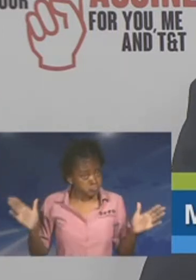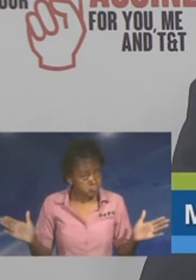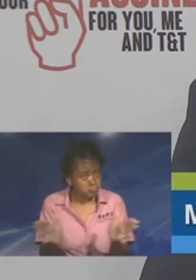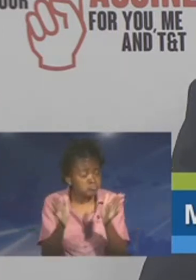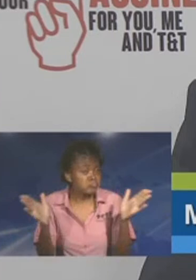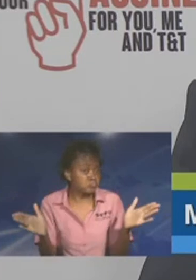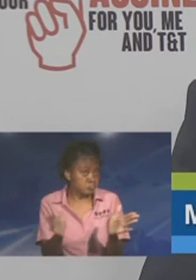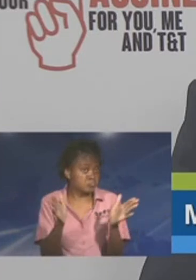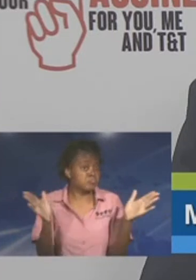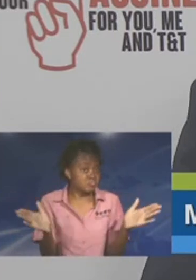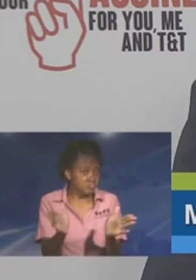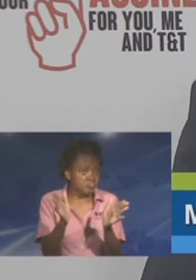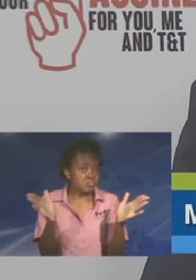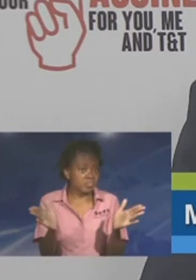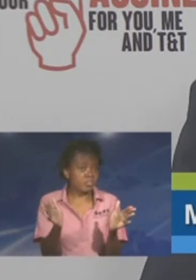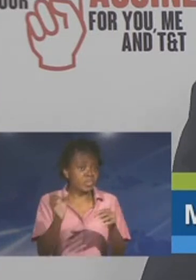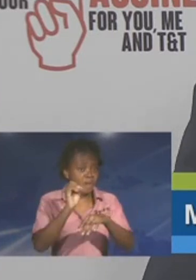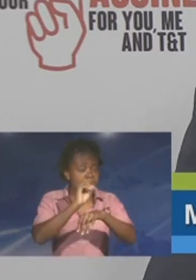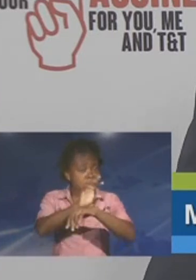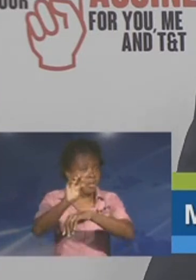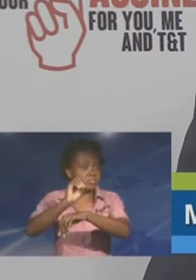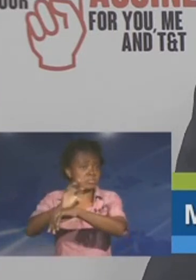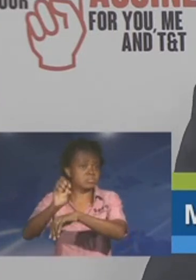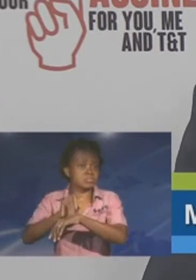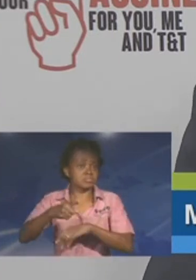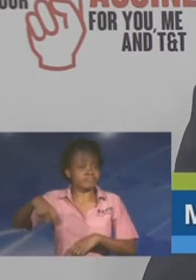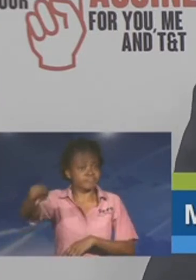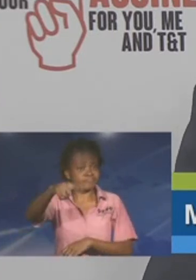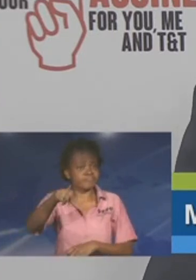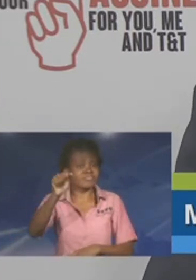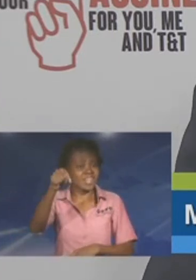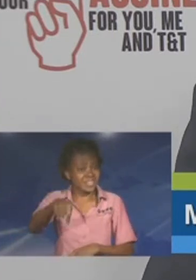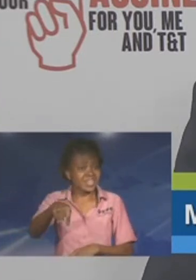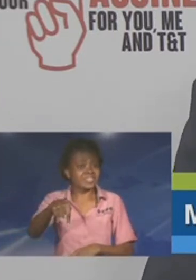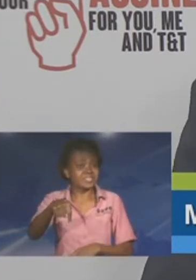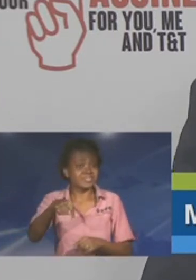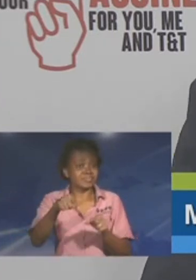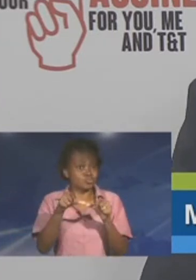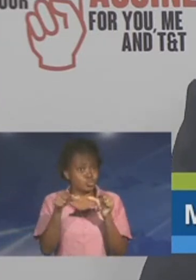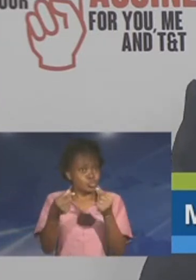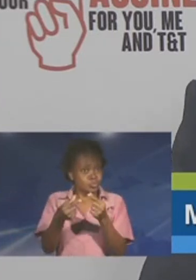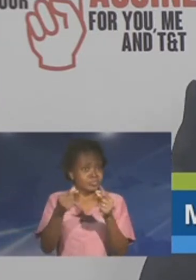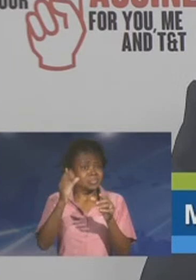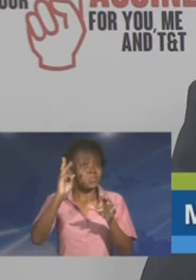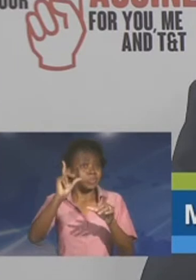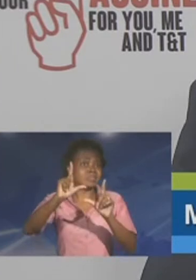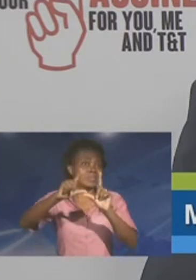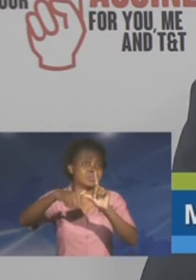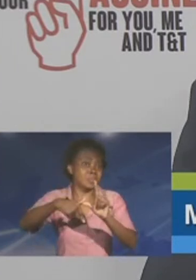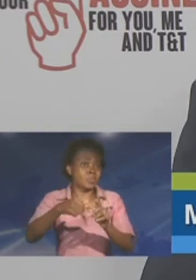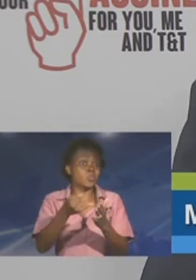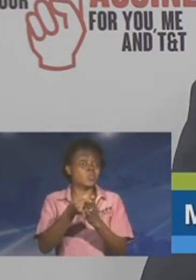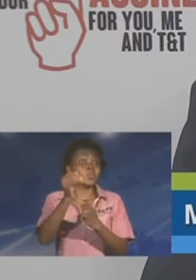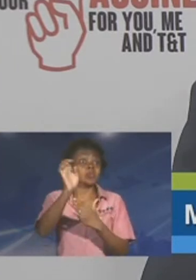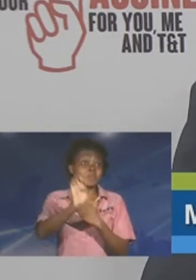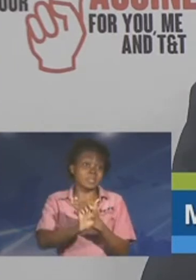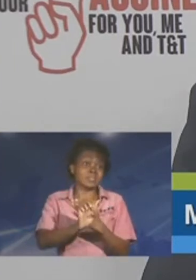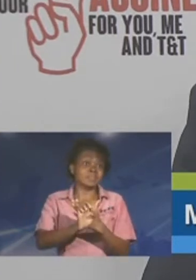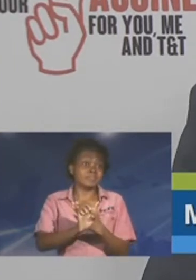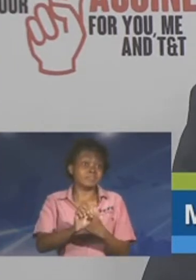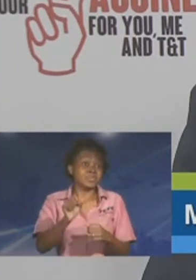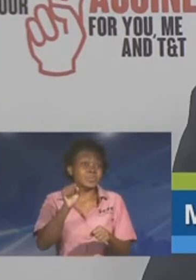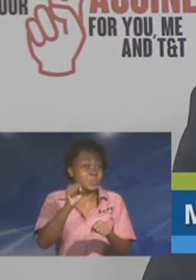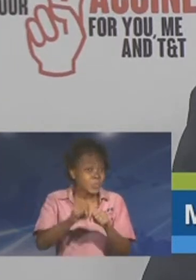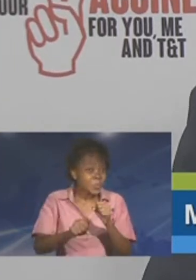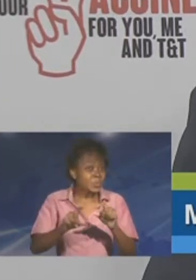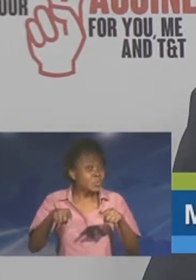did advise the population that these are going to expire on June 30th. So take advantage of it. And our